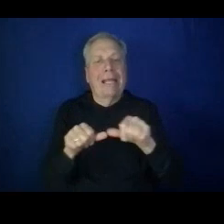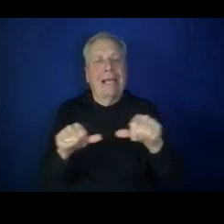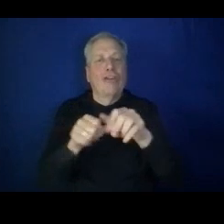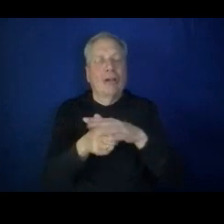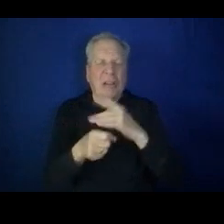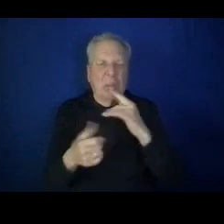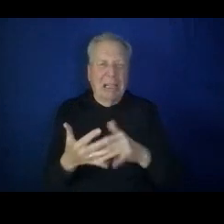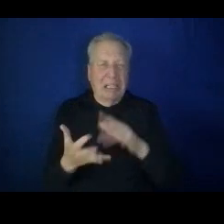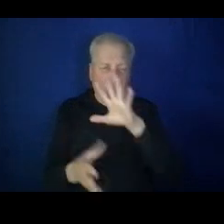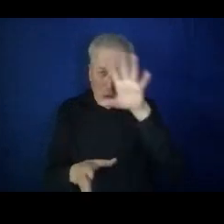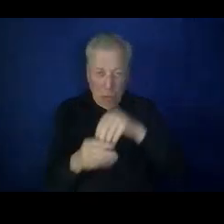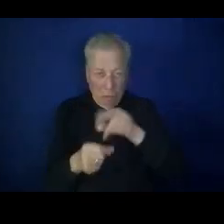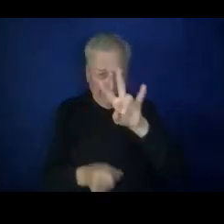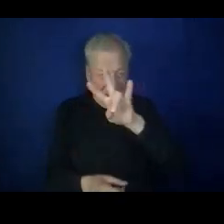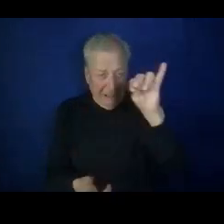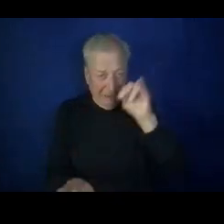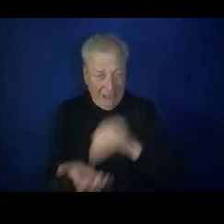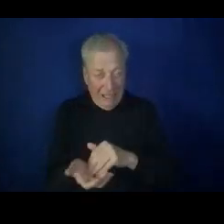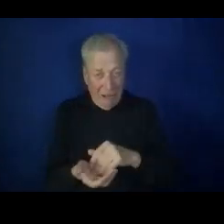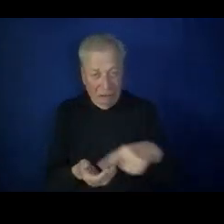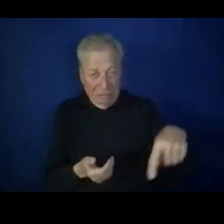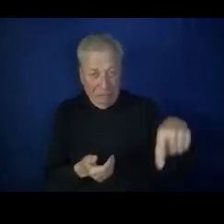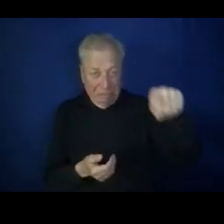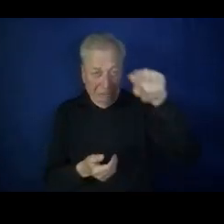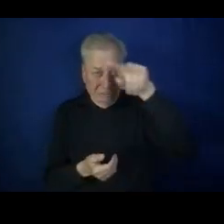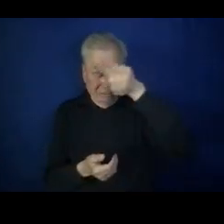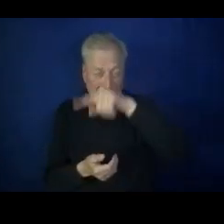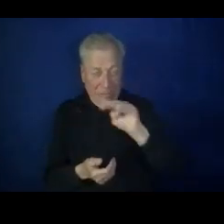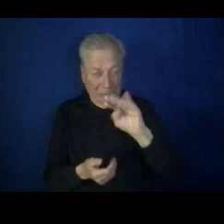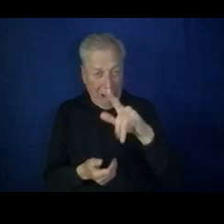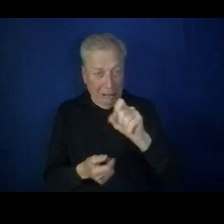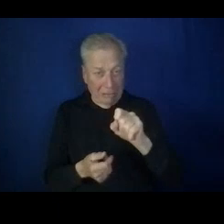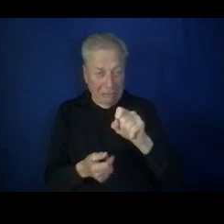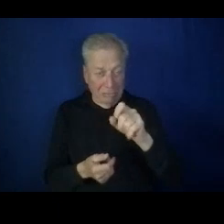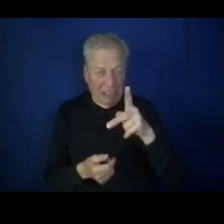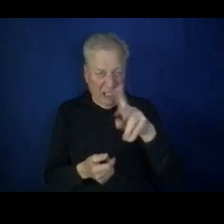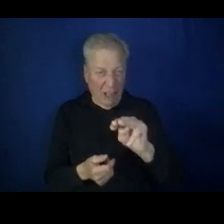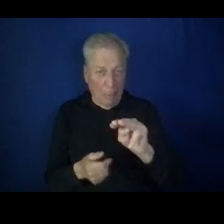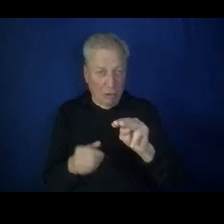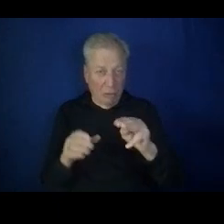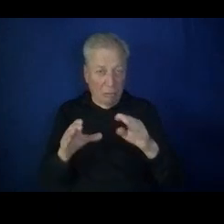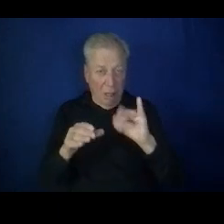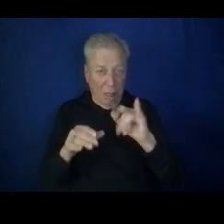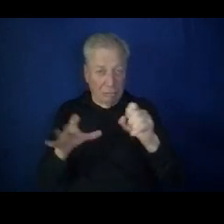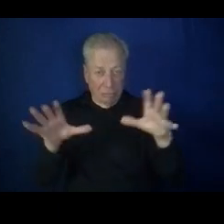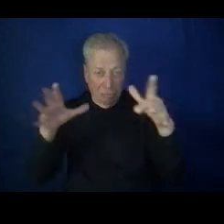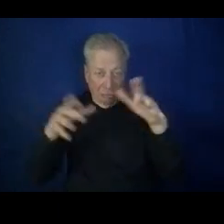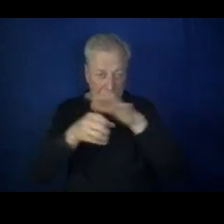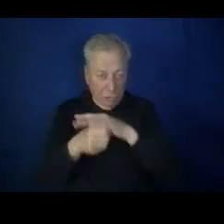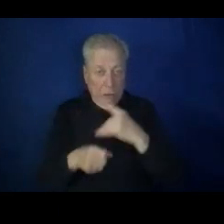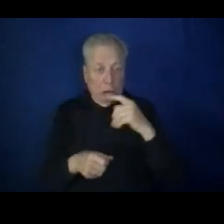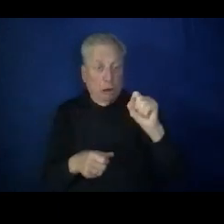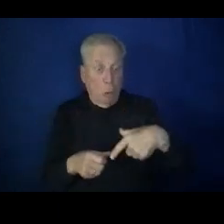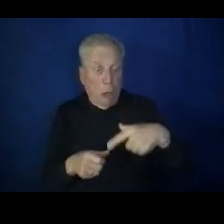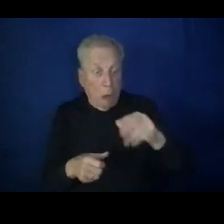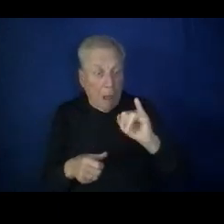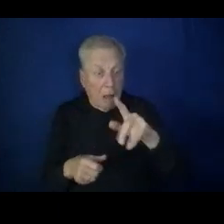square kilometers in the greater Yellowstone ecosystem. For this group, I probably should have converted that to square miles, but I just did